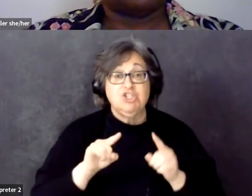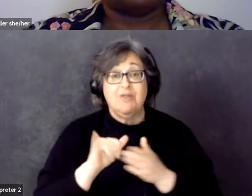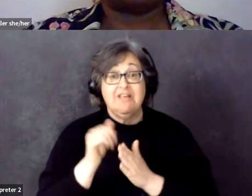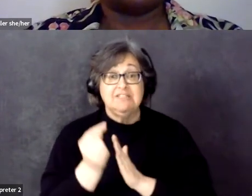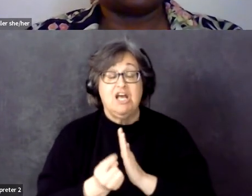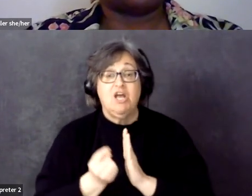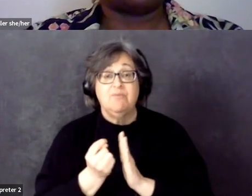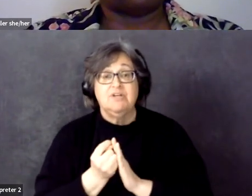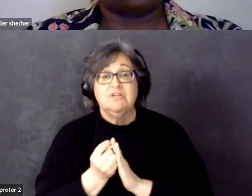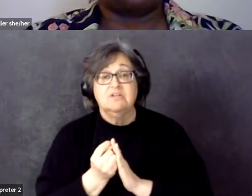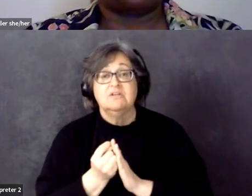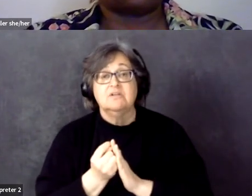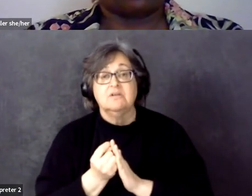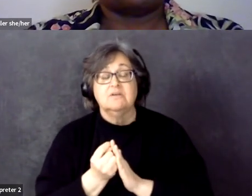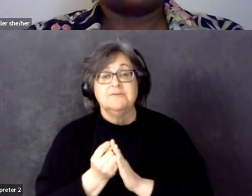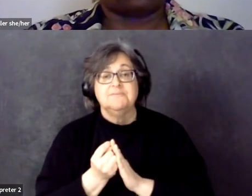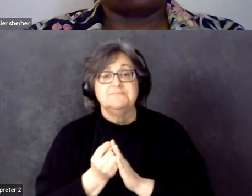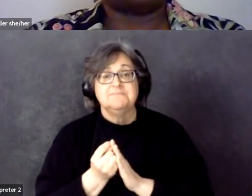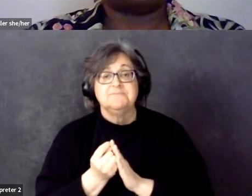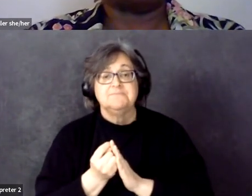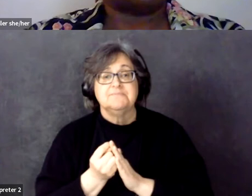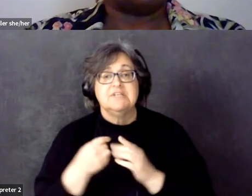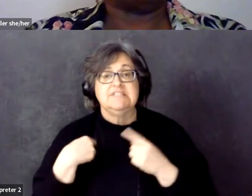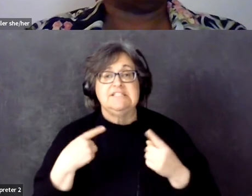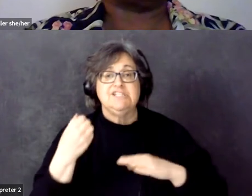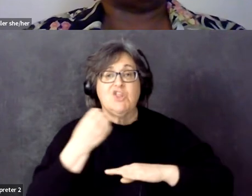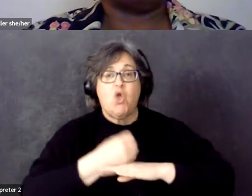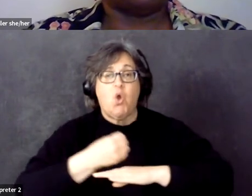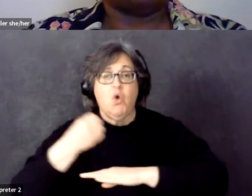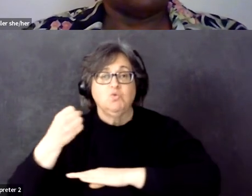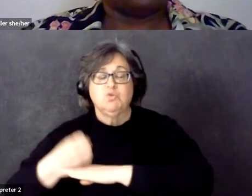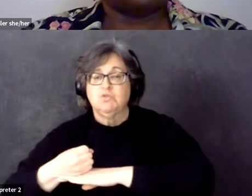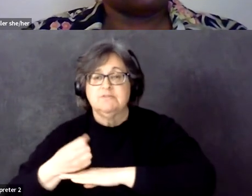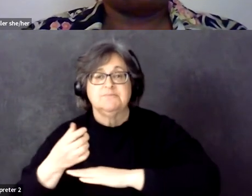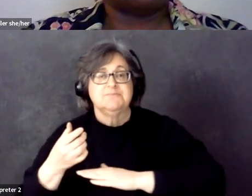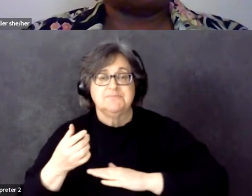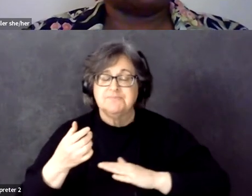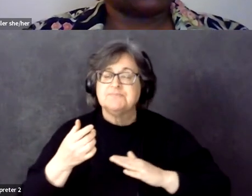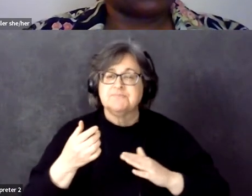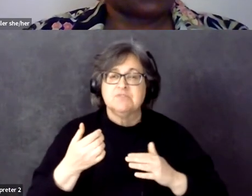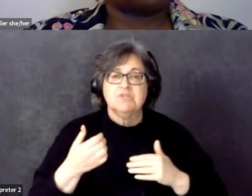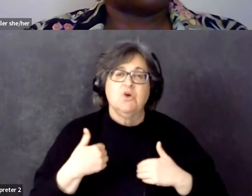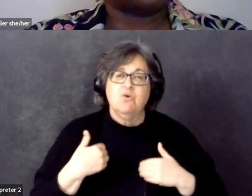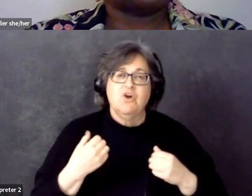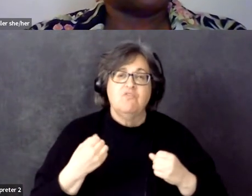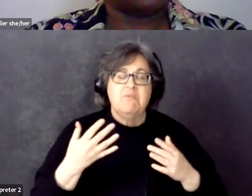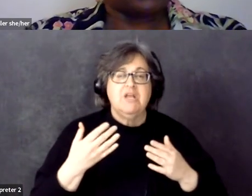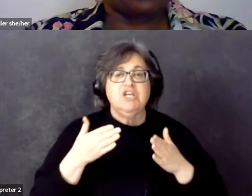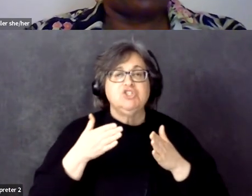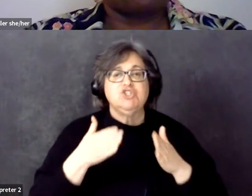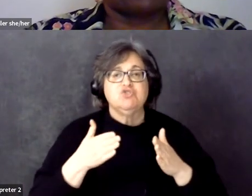In that time, since those closures, there have been a number of street